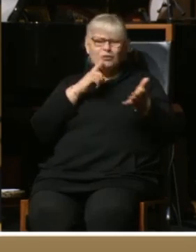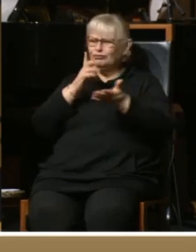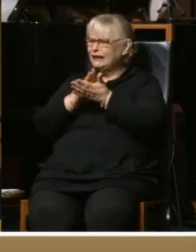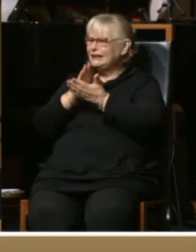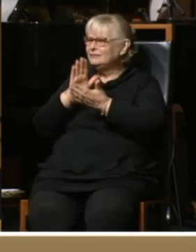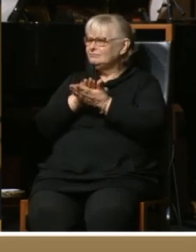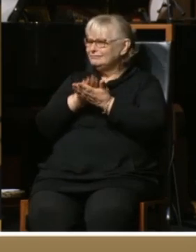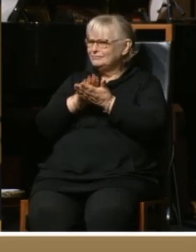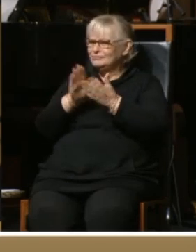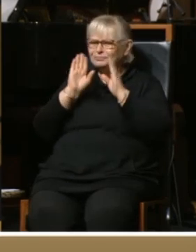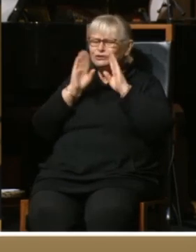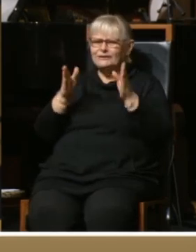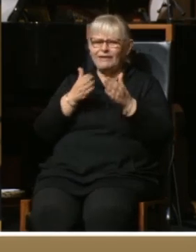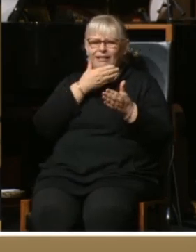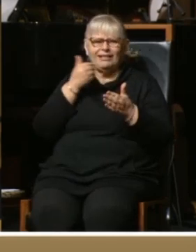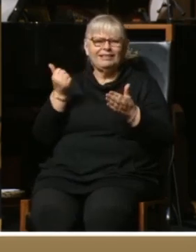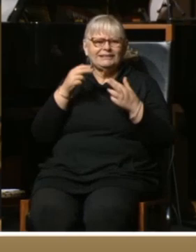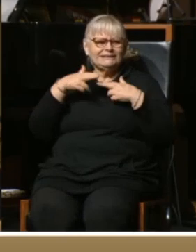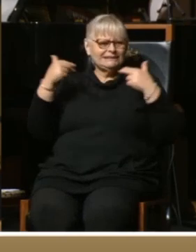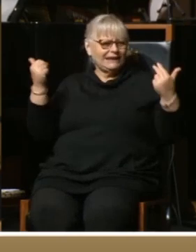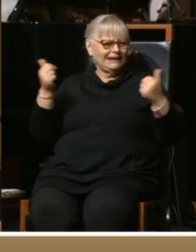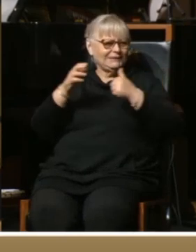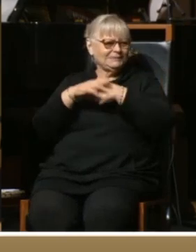round of applause for their beautiful singing today.